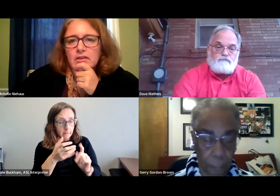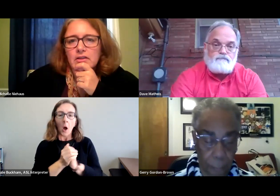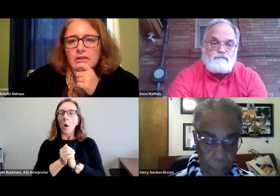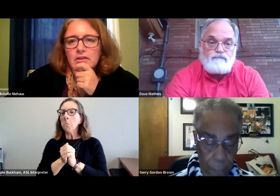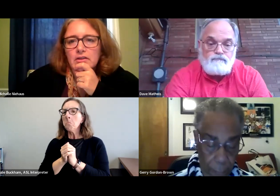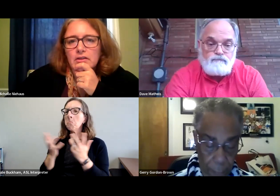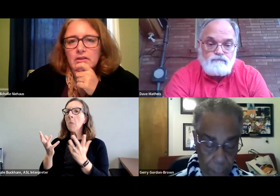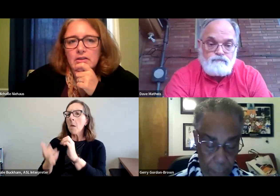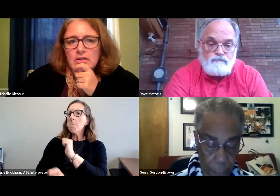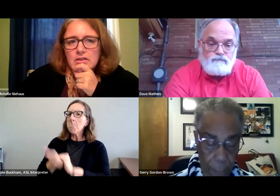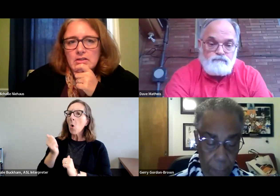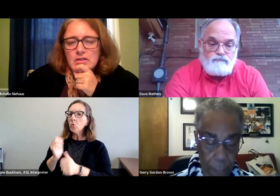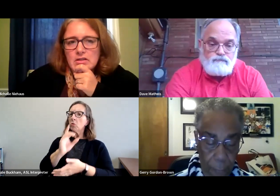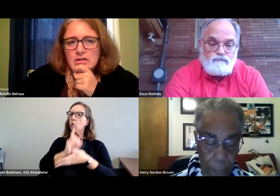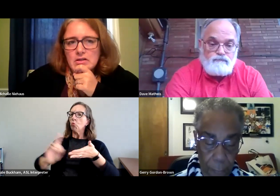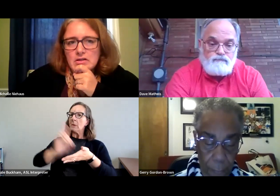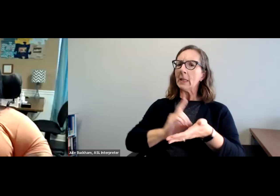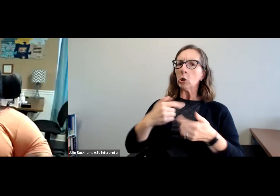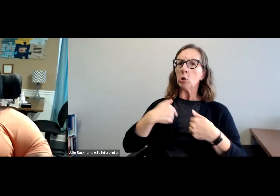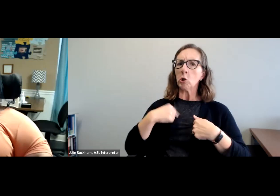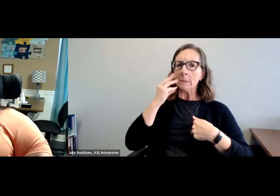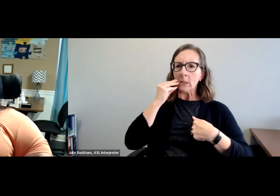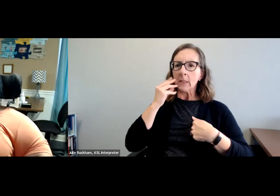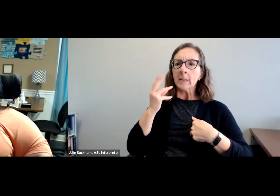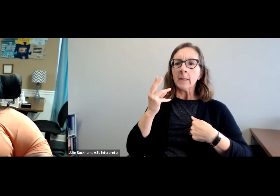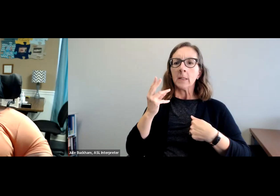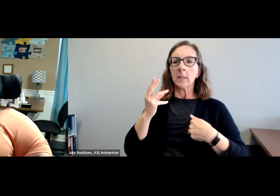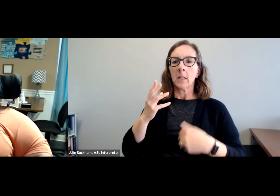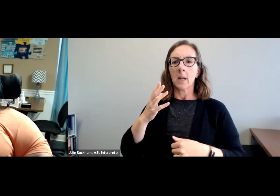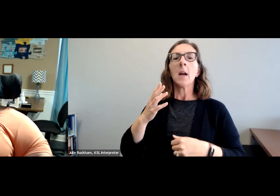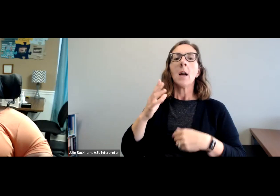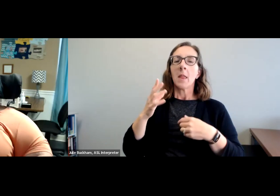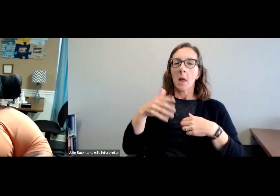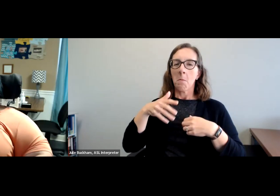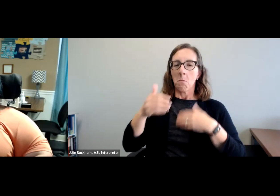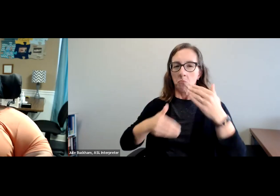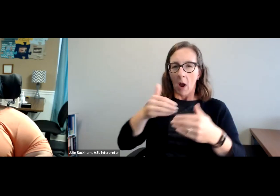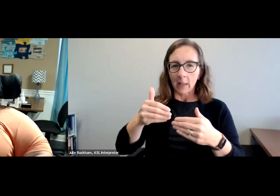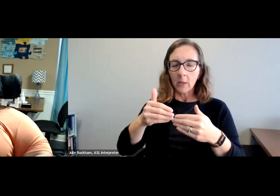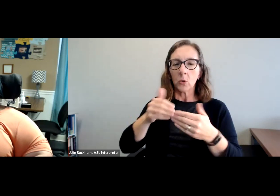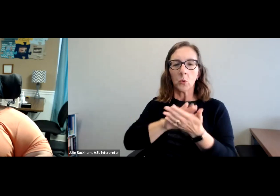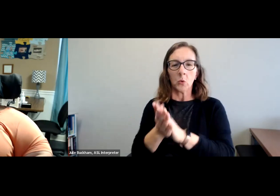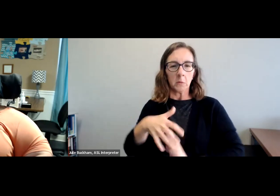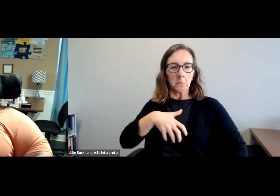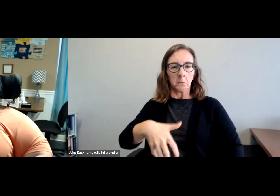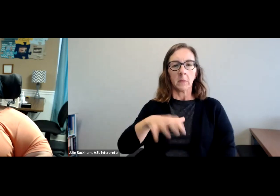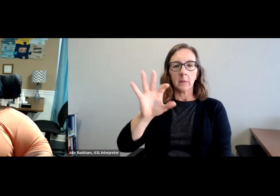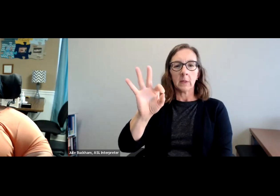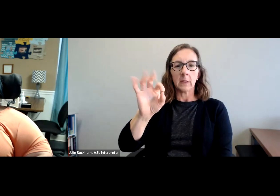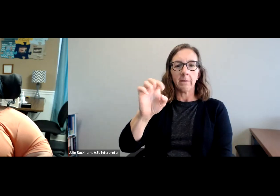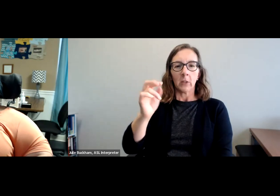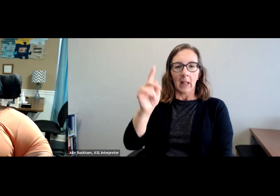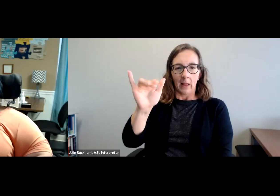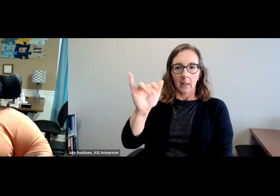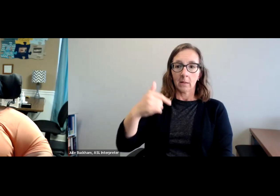of the discrimination I faced was actually during my fertility process. I am very stubborn